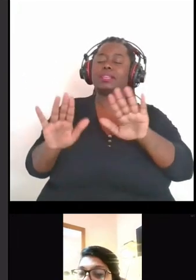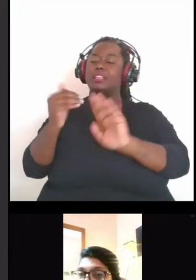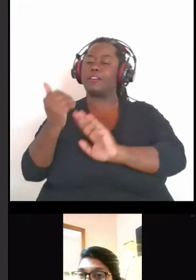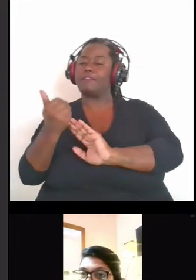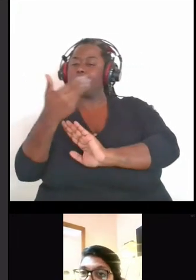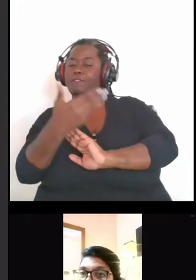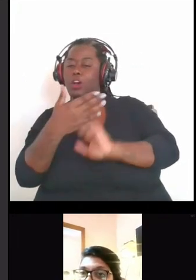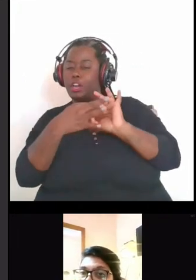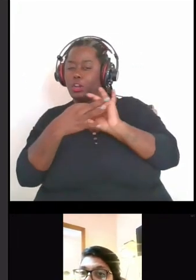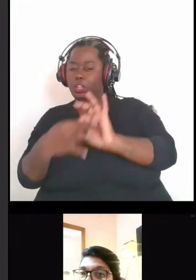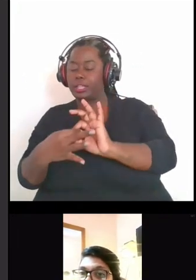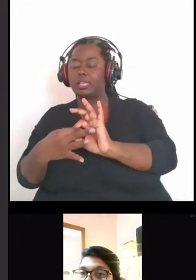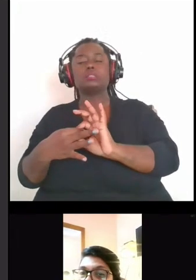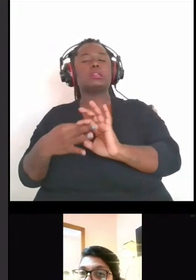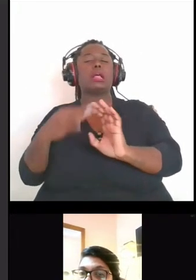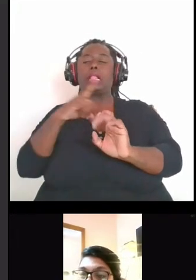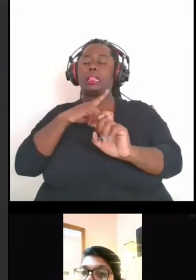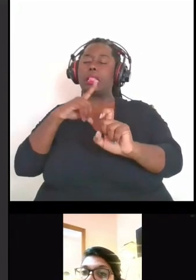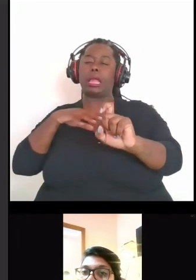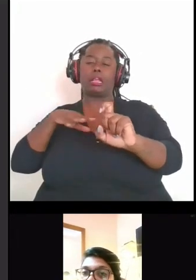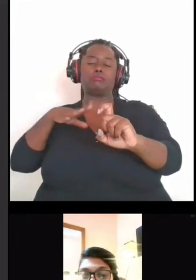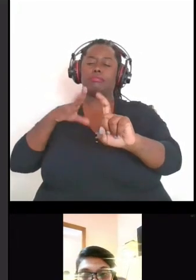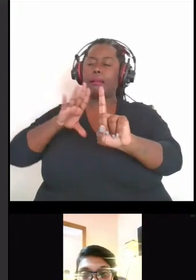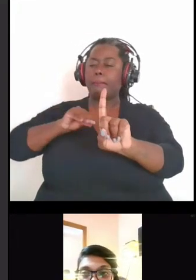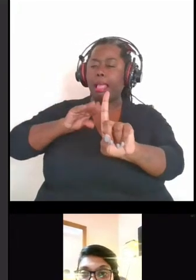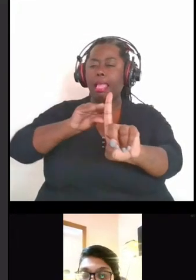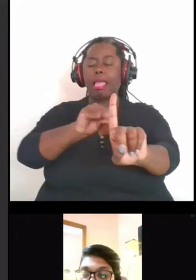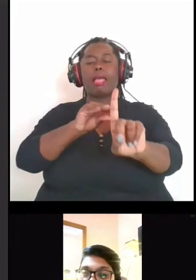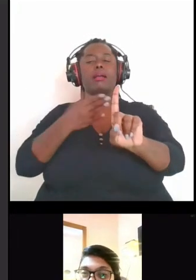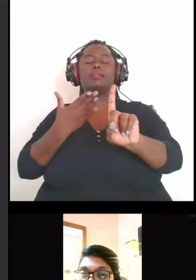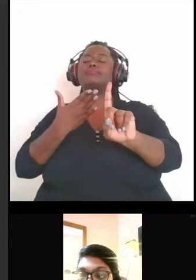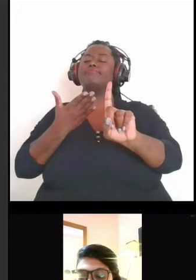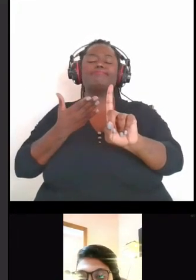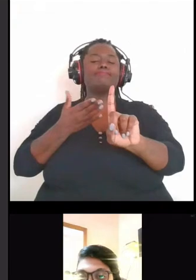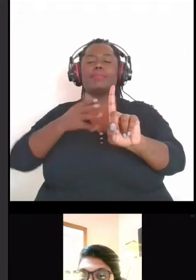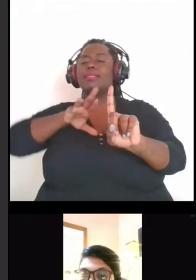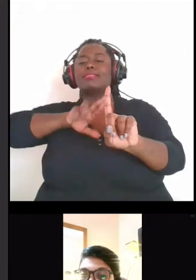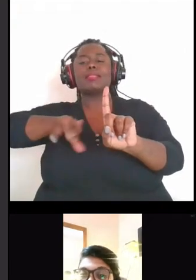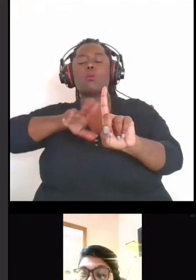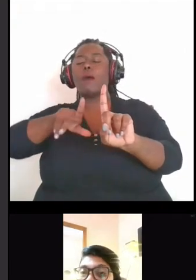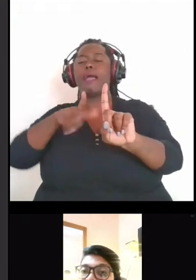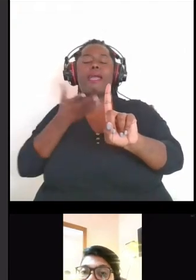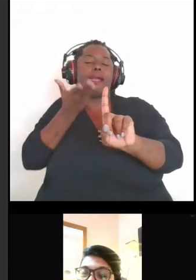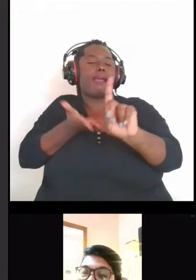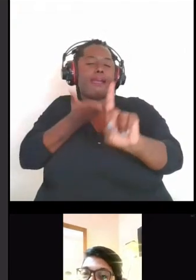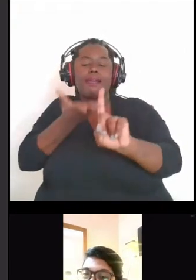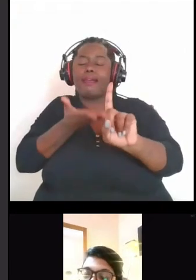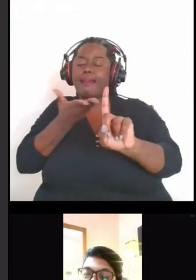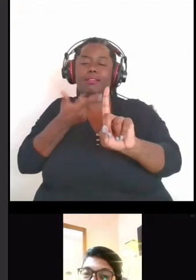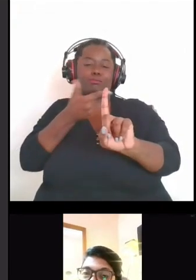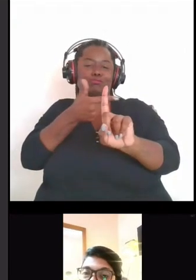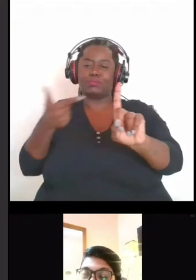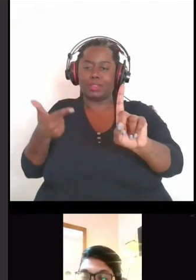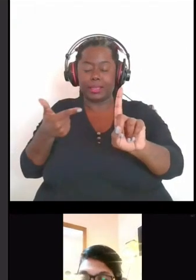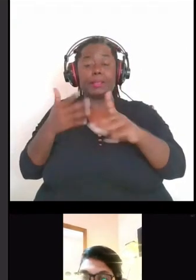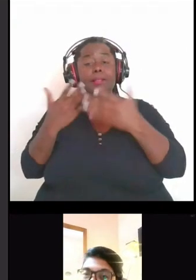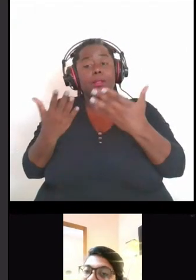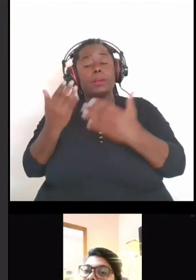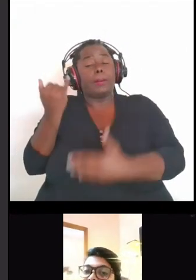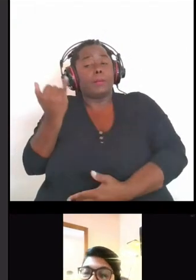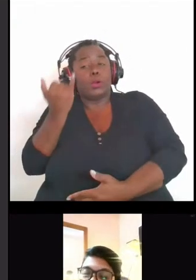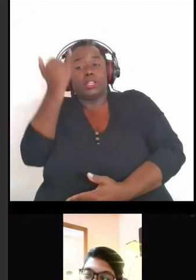so this understanding of both these realities existing together has been a very important